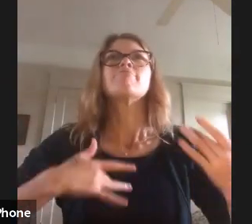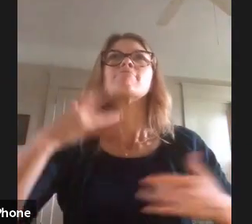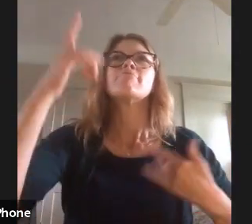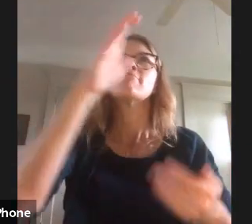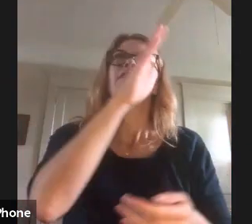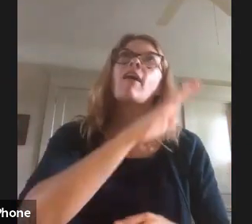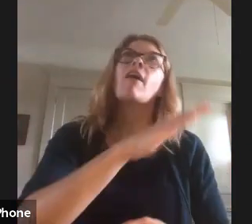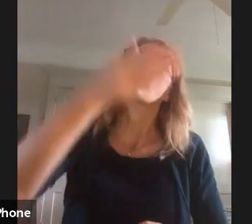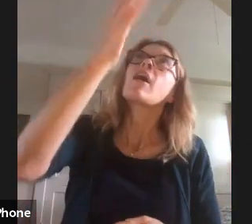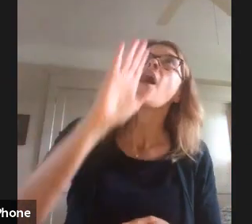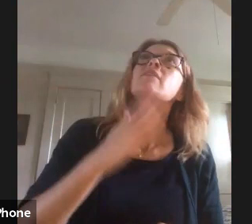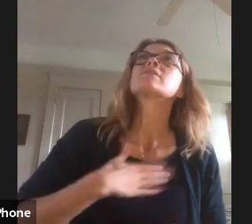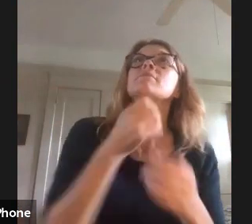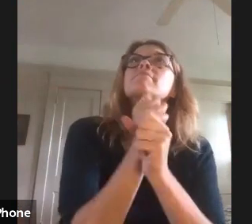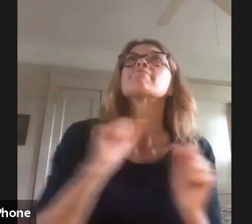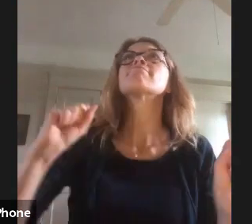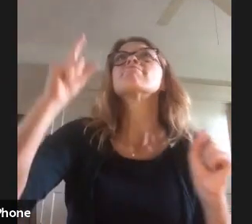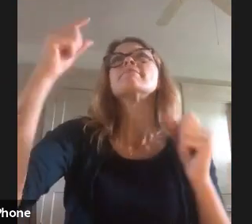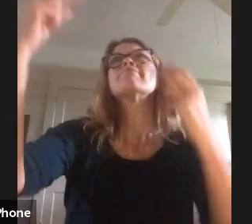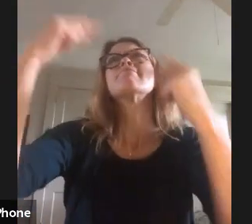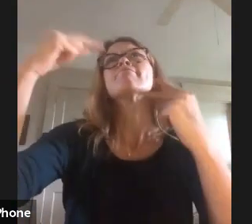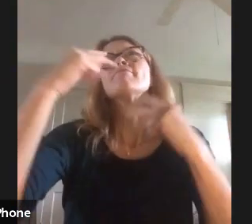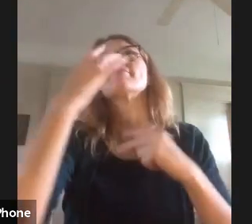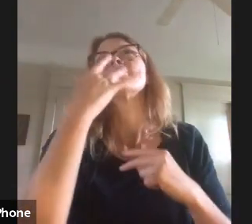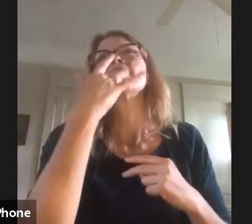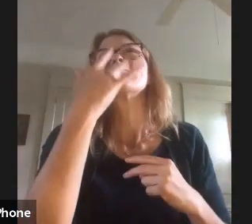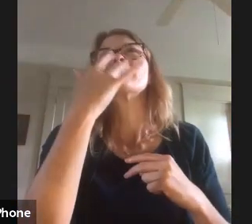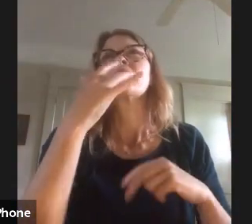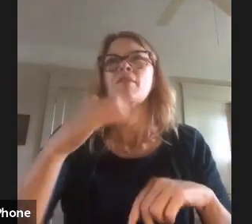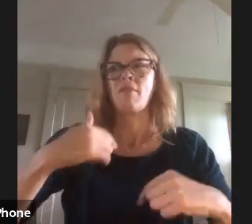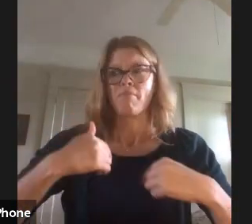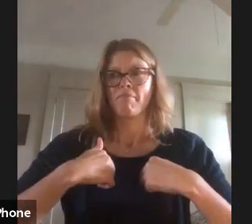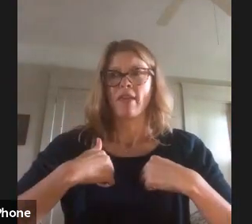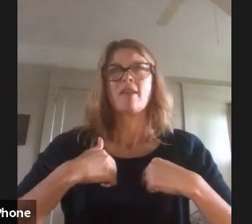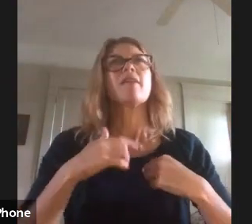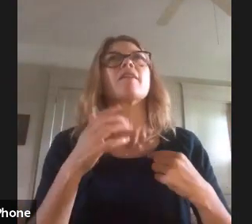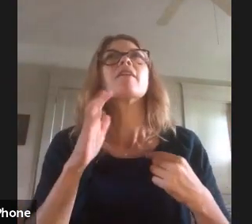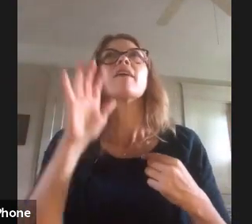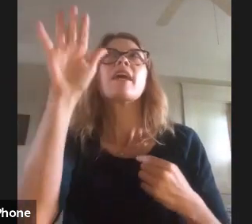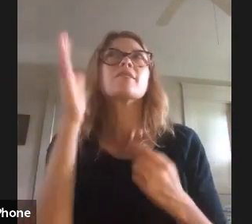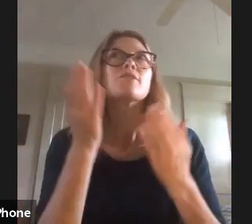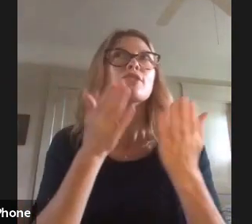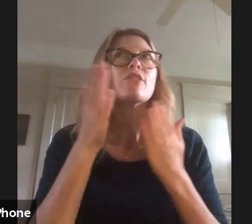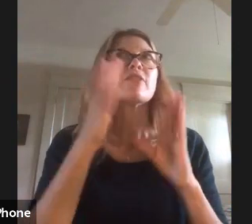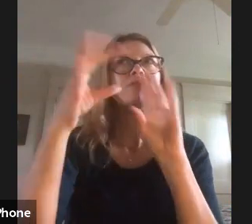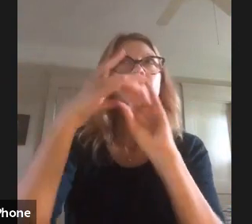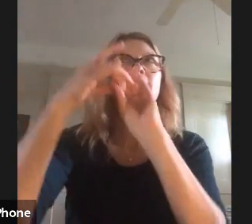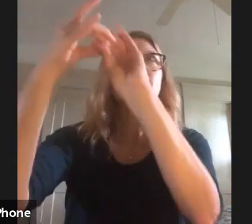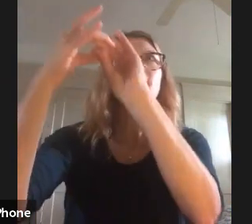he has looked with favor on his lowly servant. From this day forth, all generations will call me